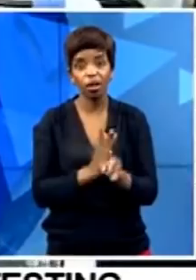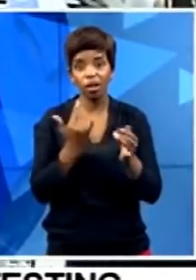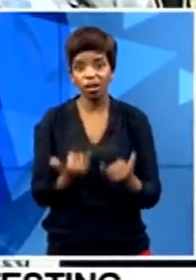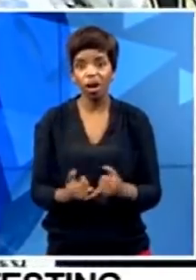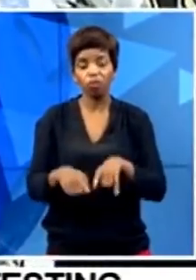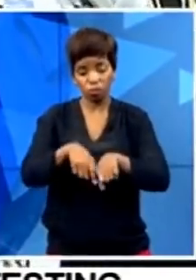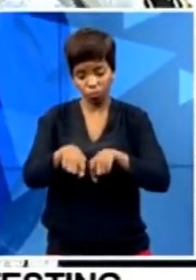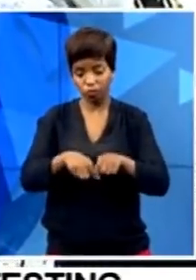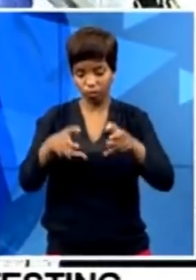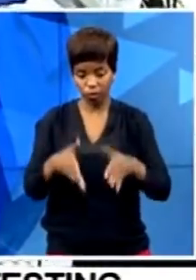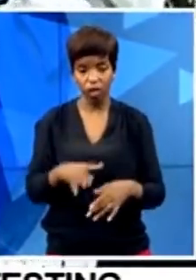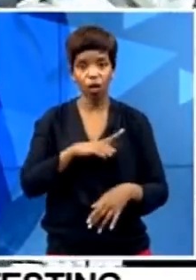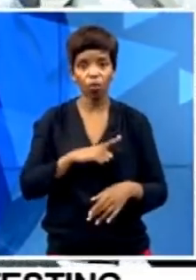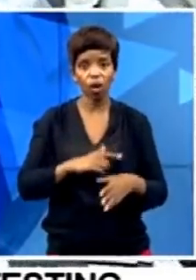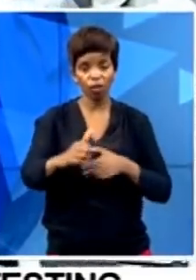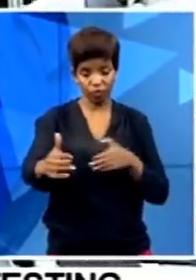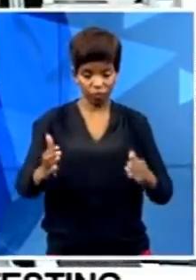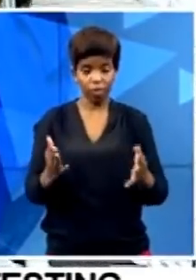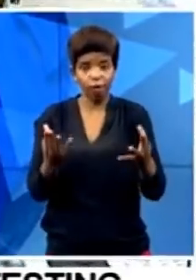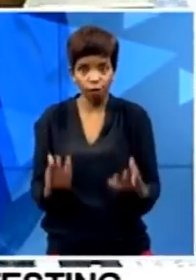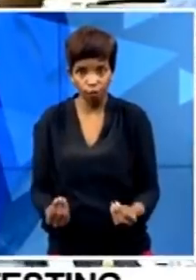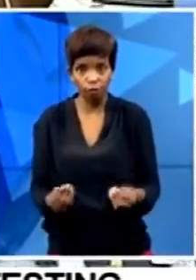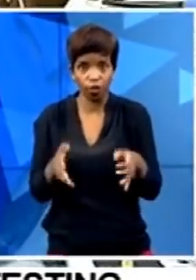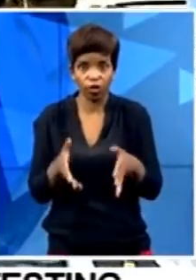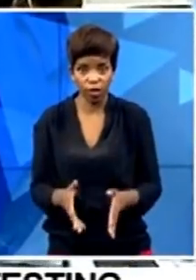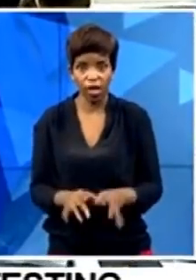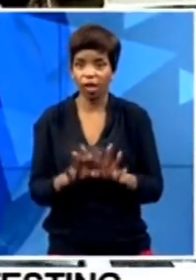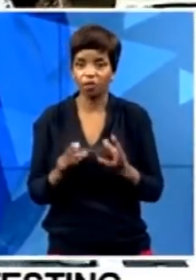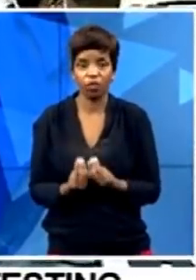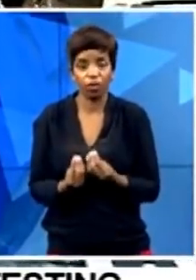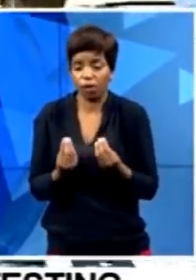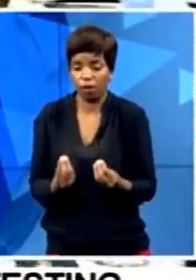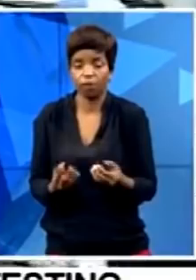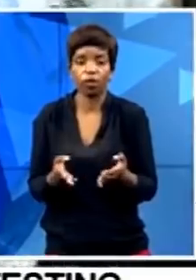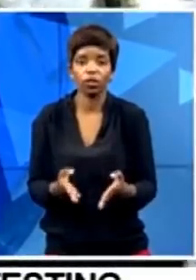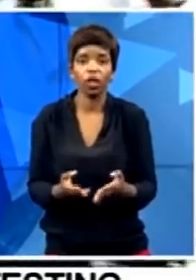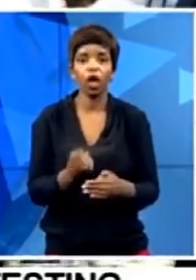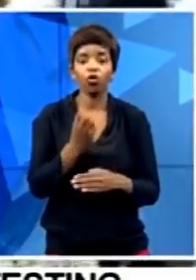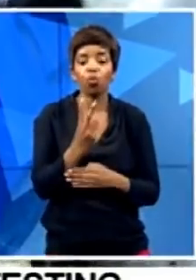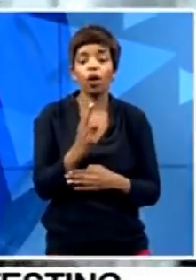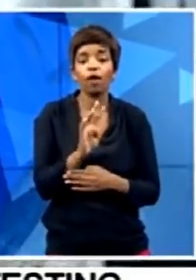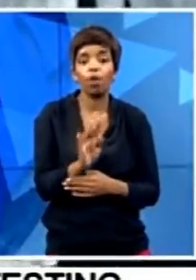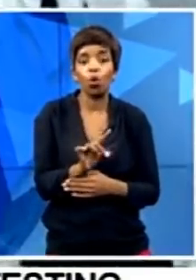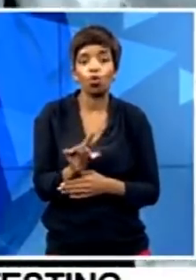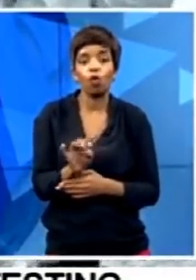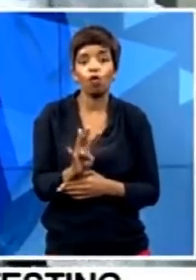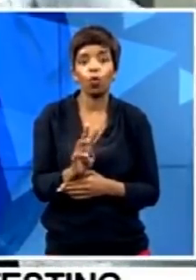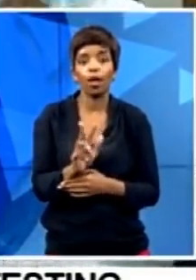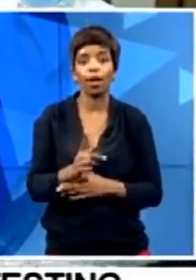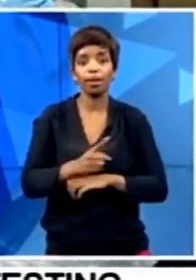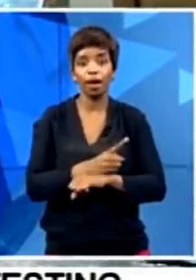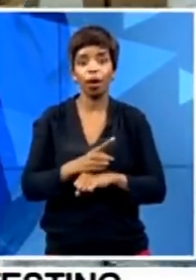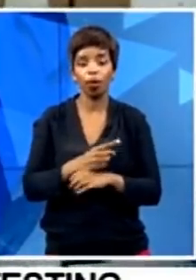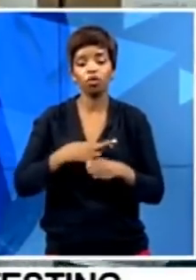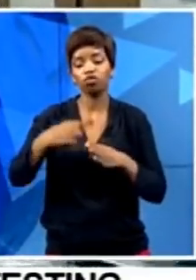testing here, and then get the results within 24 or 48 hours. But right now I've got the Premier, Mr. Oscar Mabuyane, who's joining us this